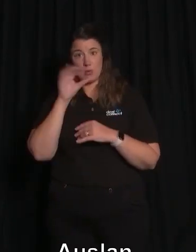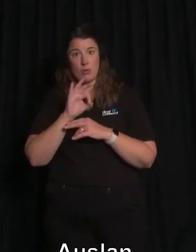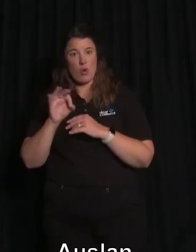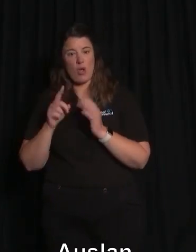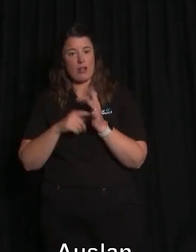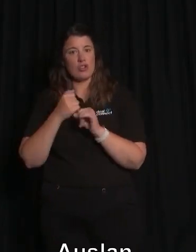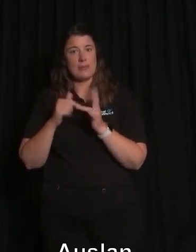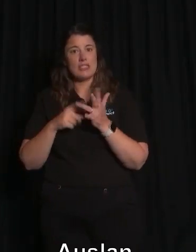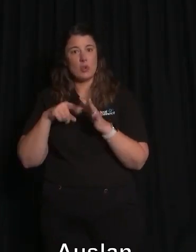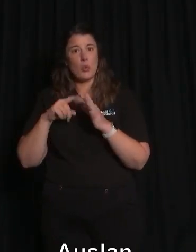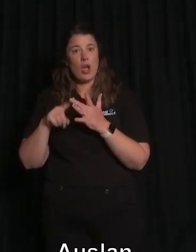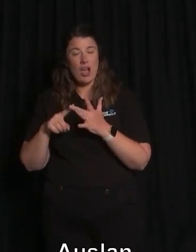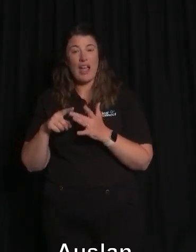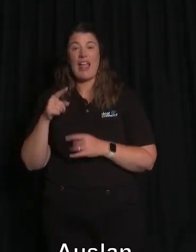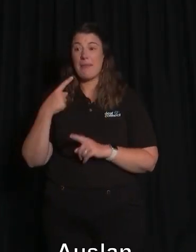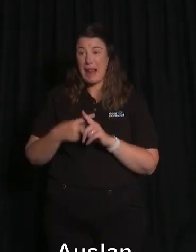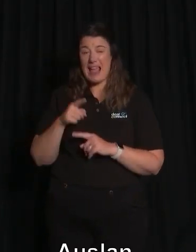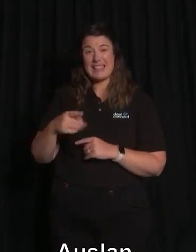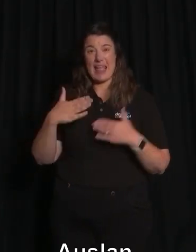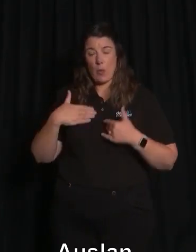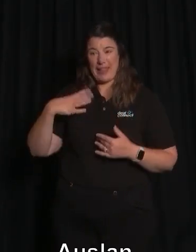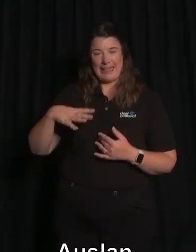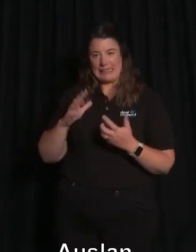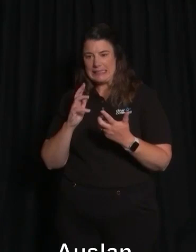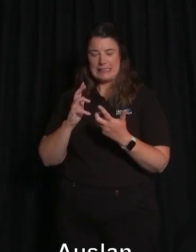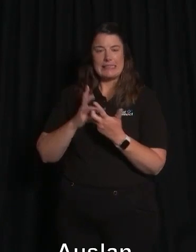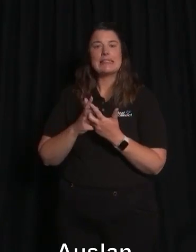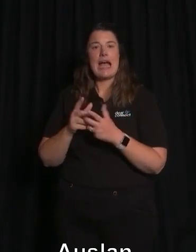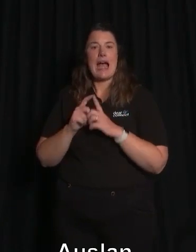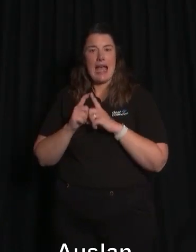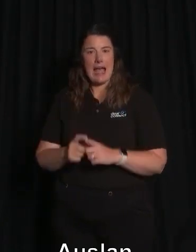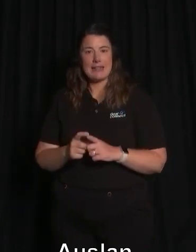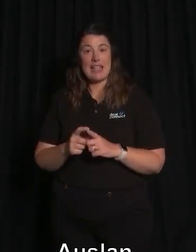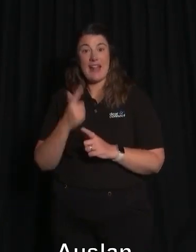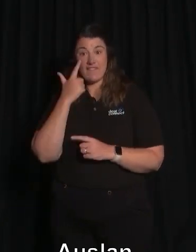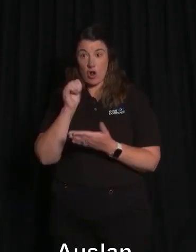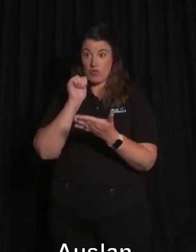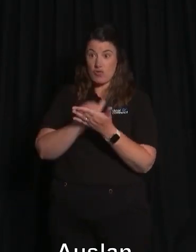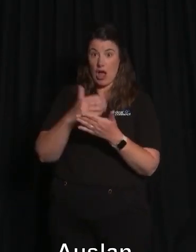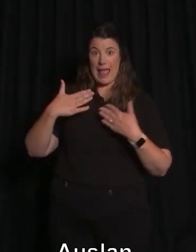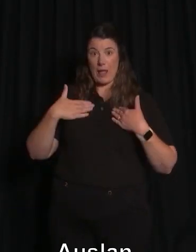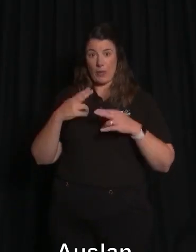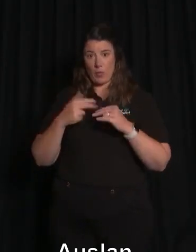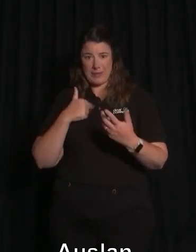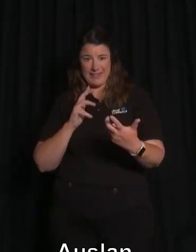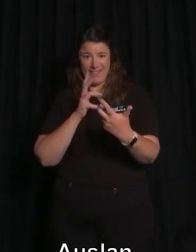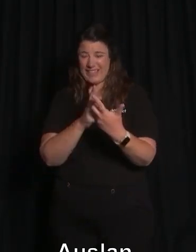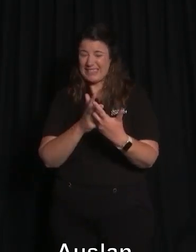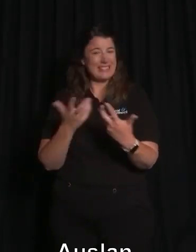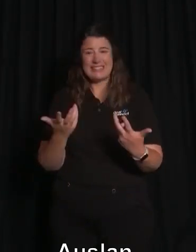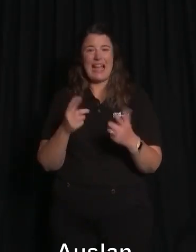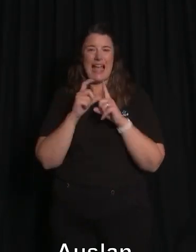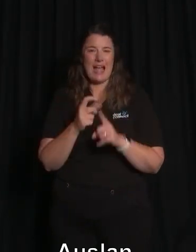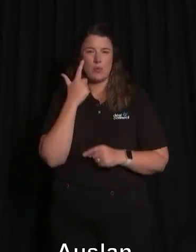often complex health needs, and difficulty finding and accessing appropriate health care. And this